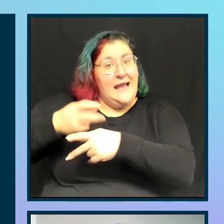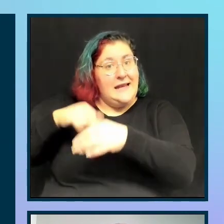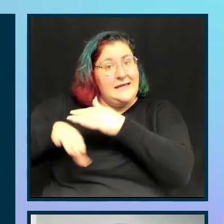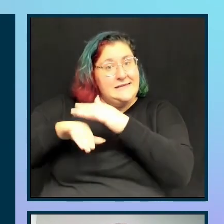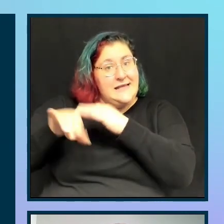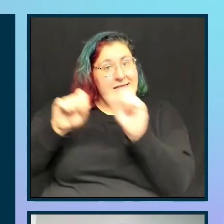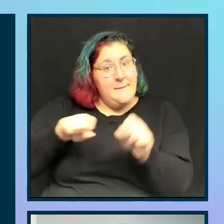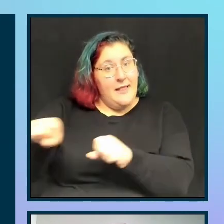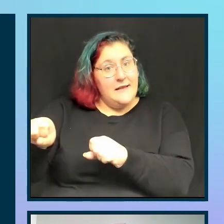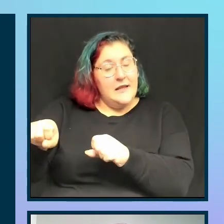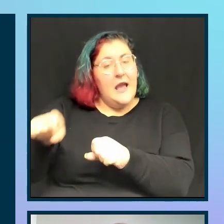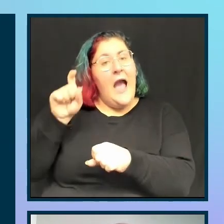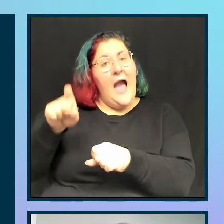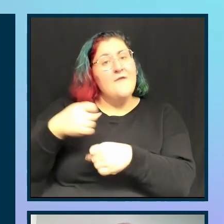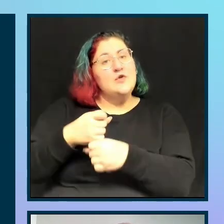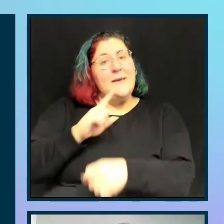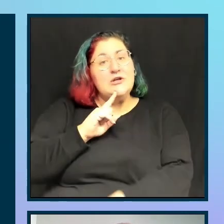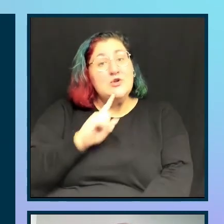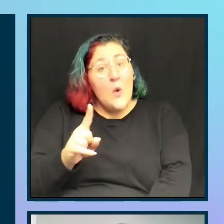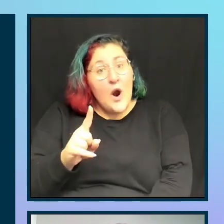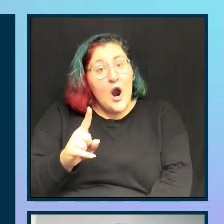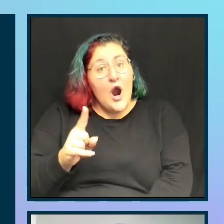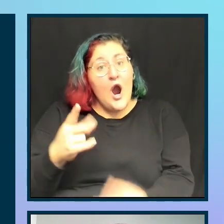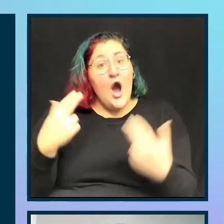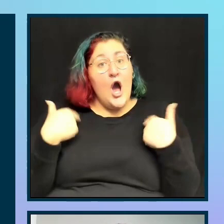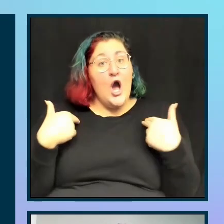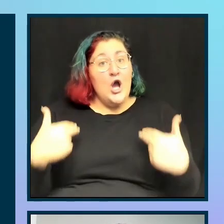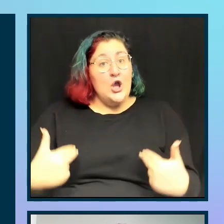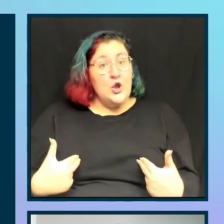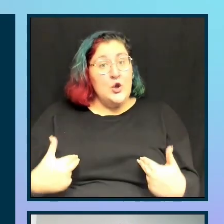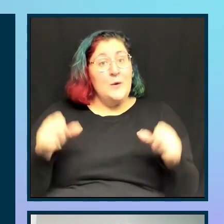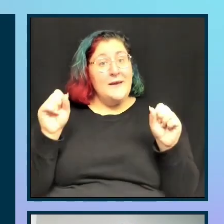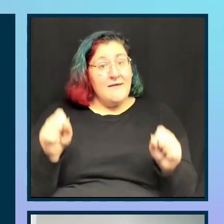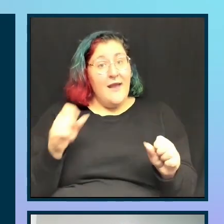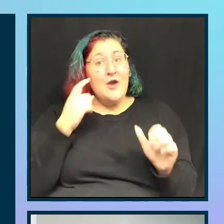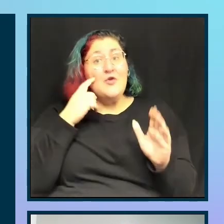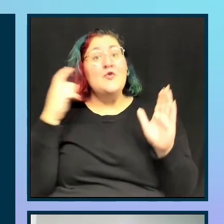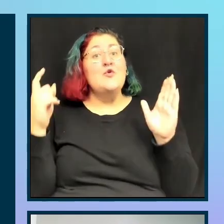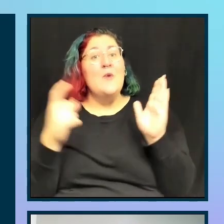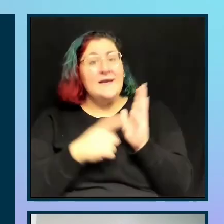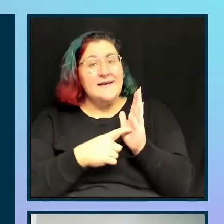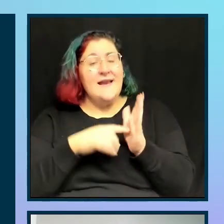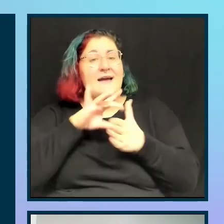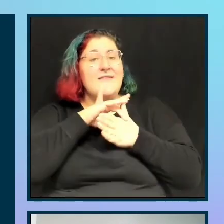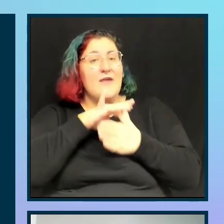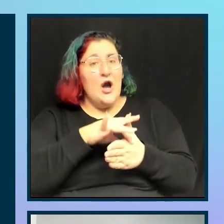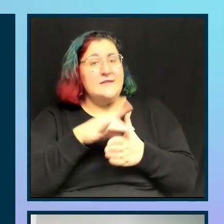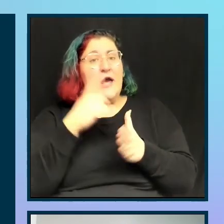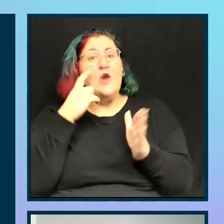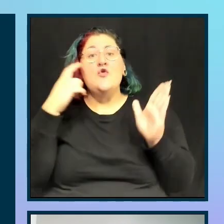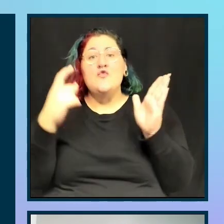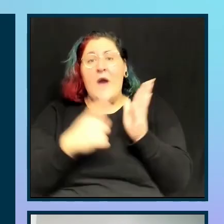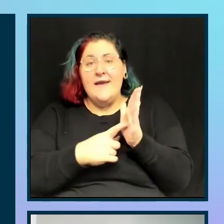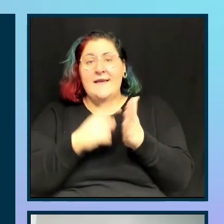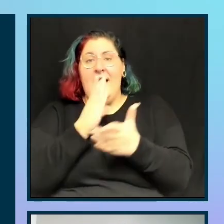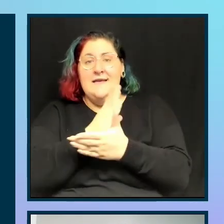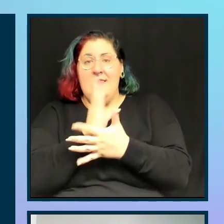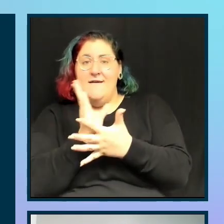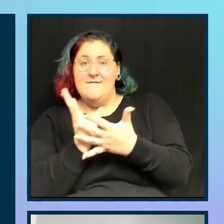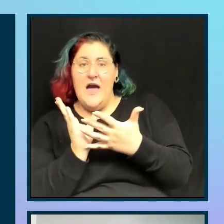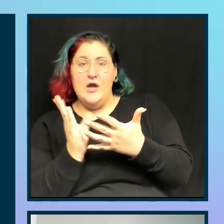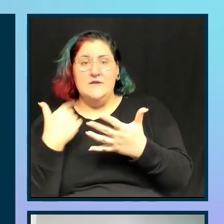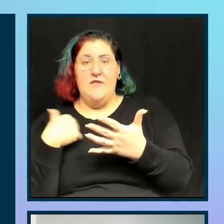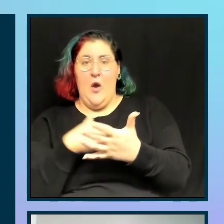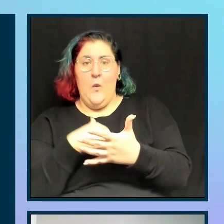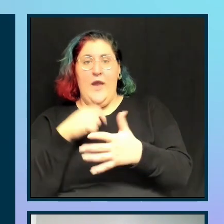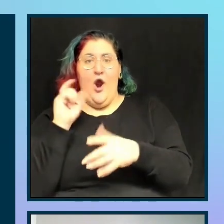sure that humans are able to recognize the content and the nature of the files that are being